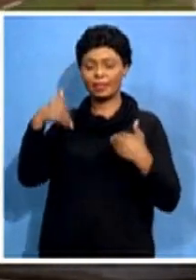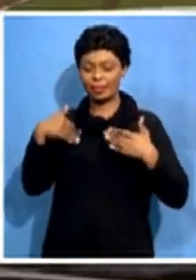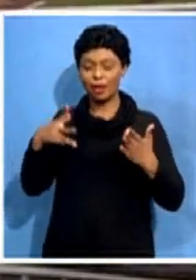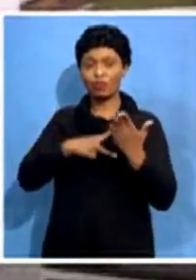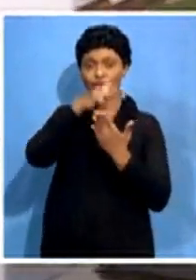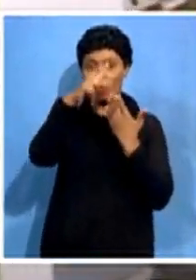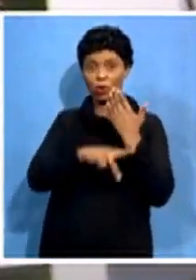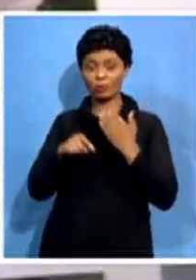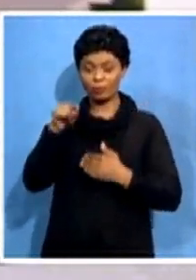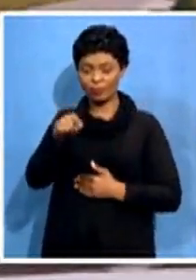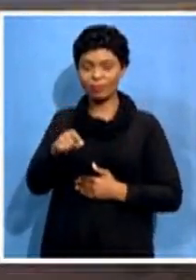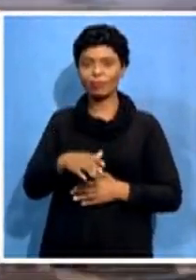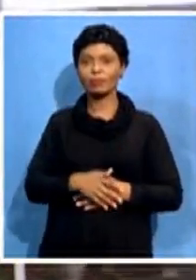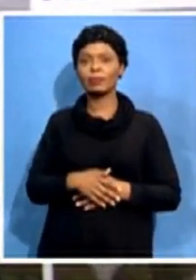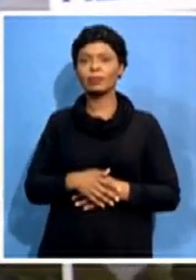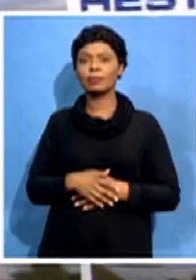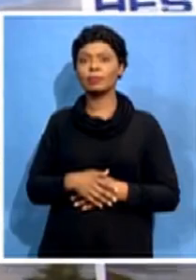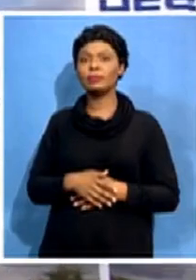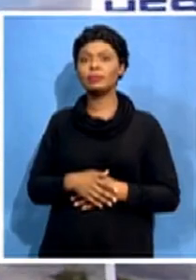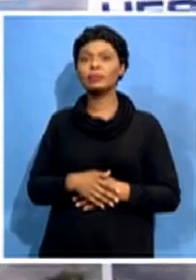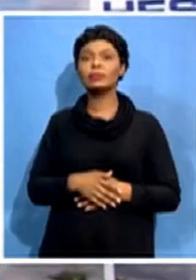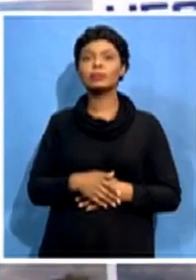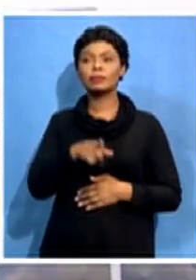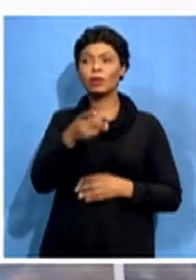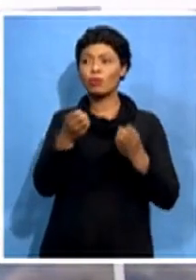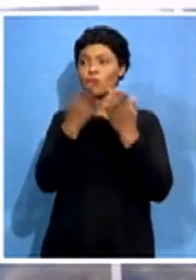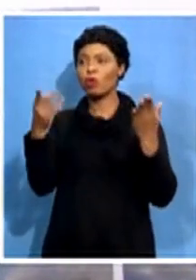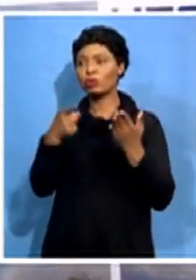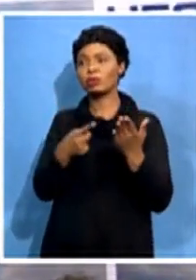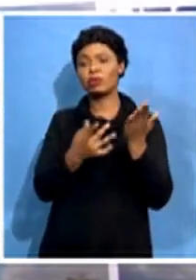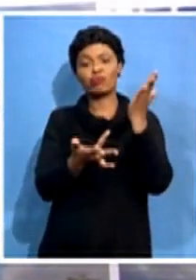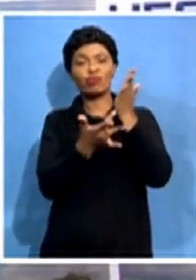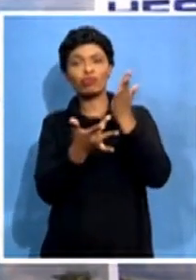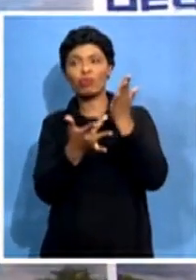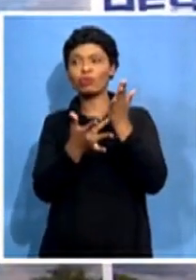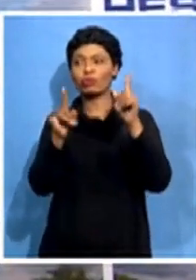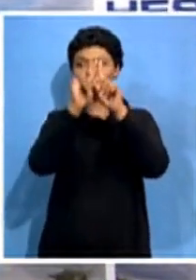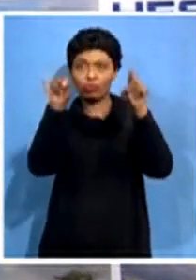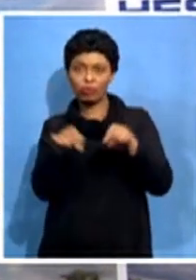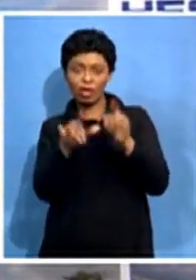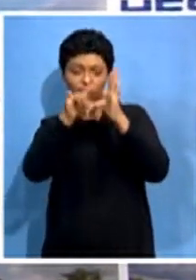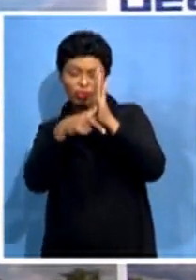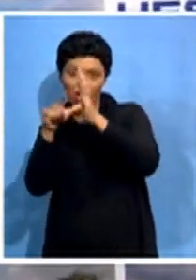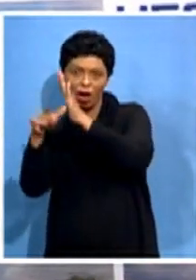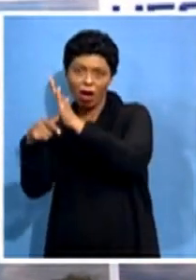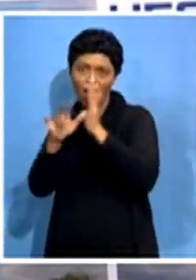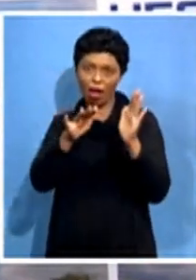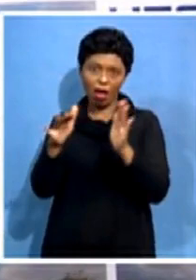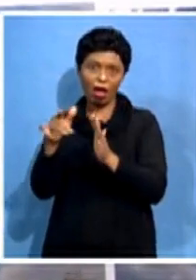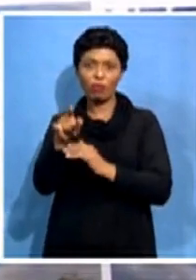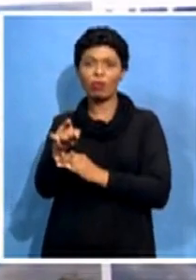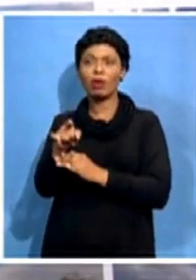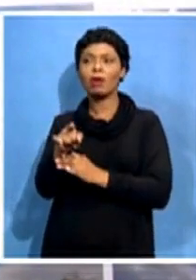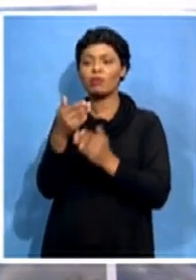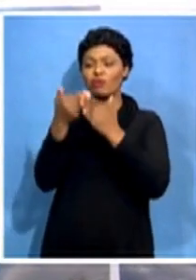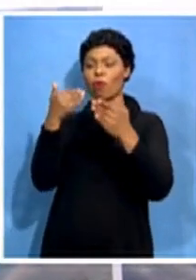design electronically, remotely, to drive that, and we actually didn't lose any time through COVID. We got the design done. We